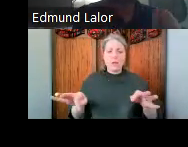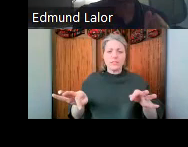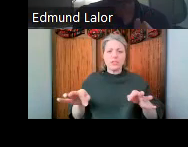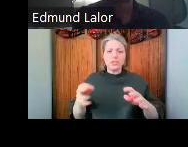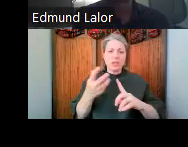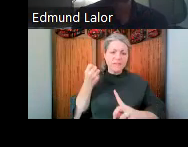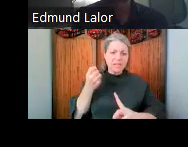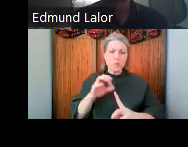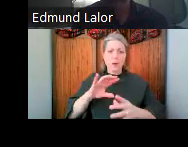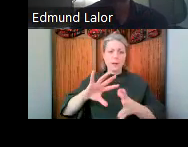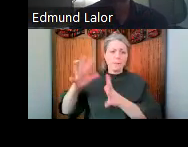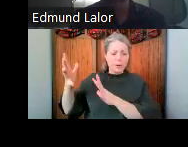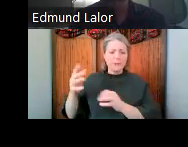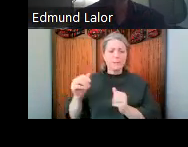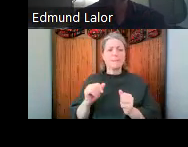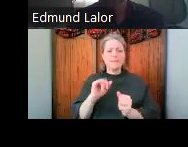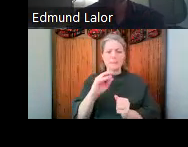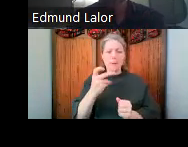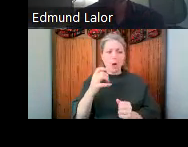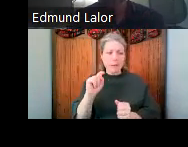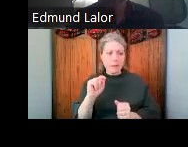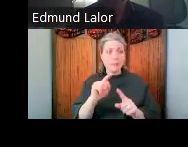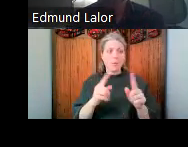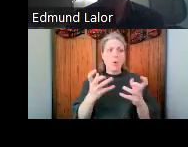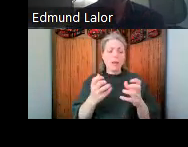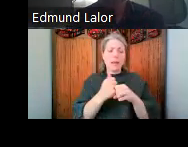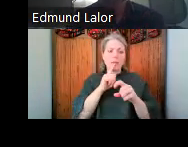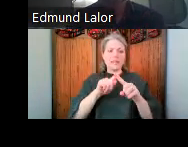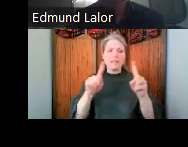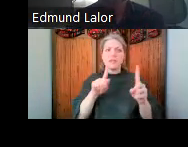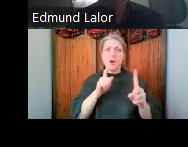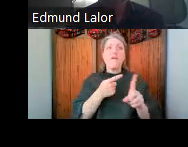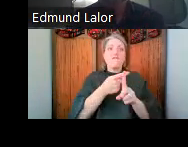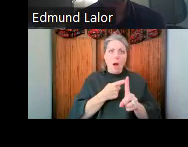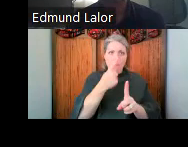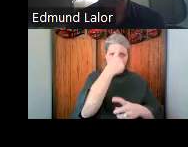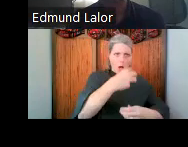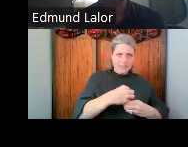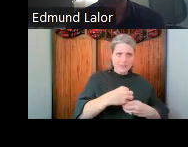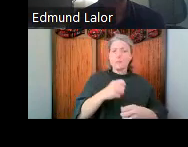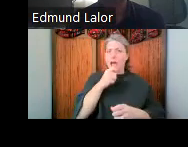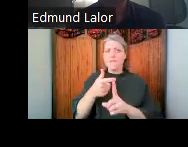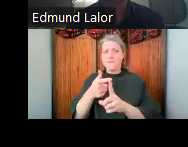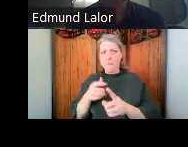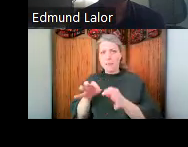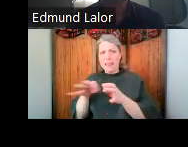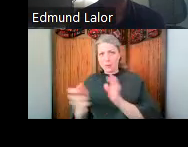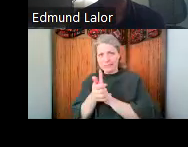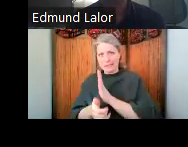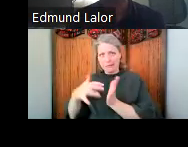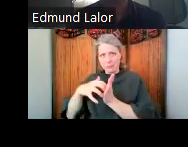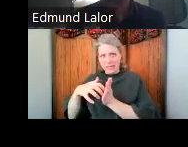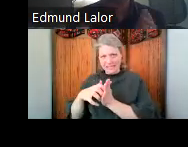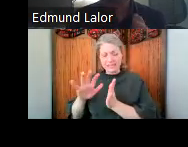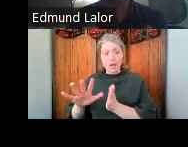in picking up on differences that may be there based on autism. And so we have to make sure that our participants have good language skills in general